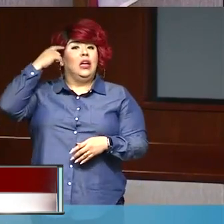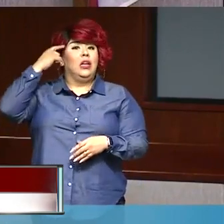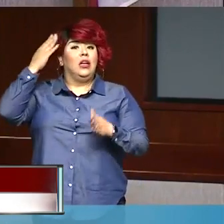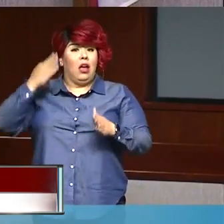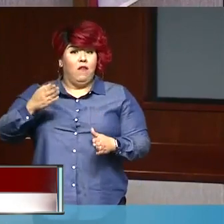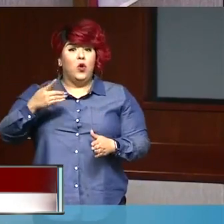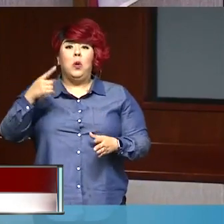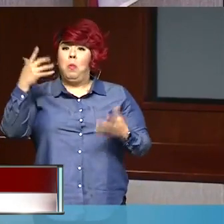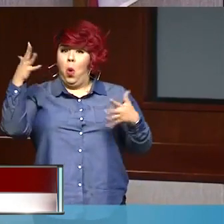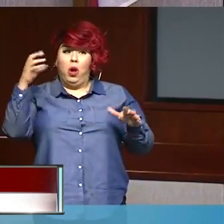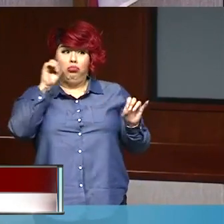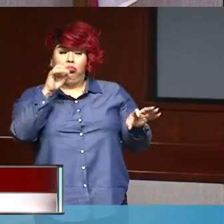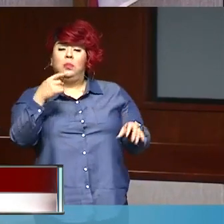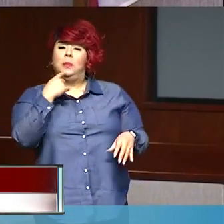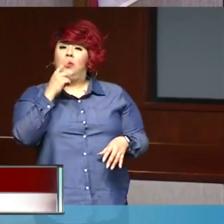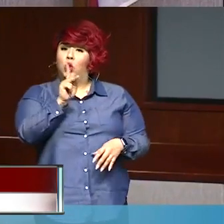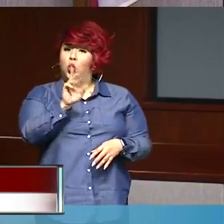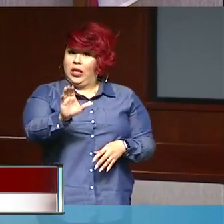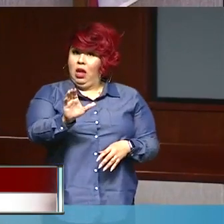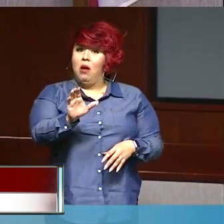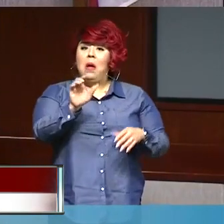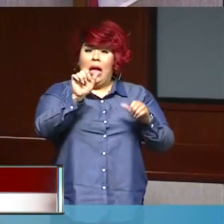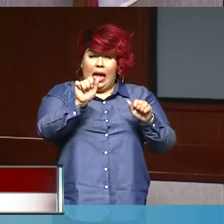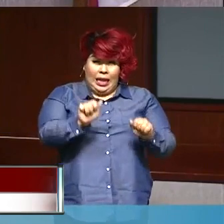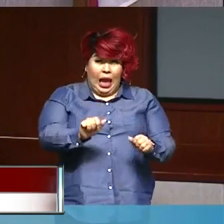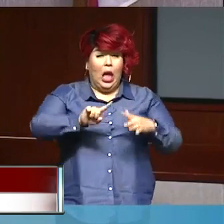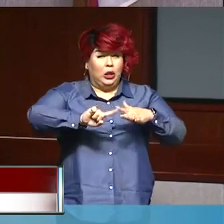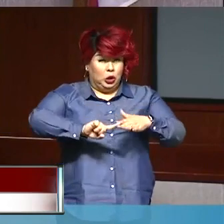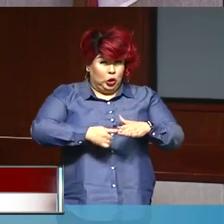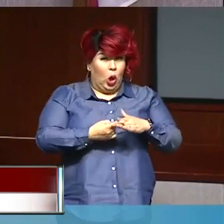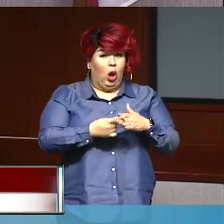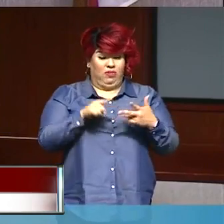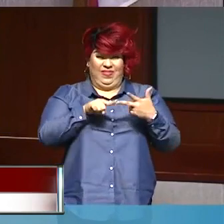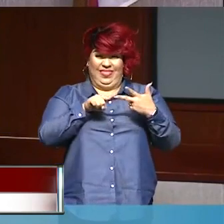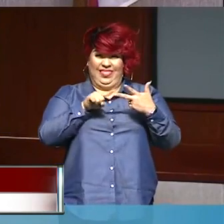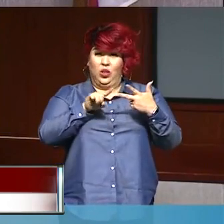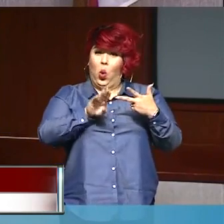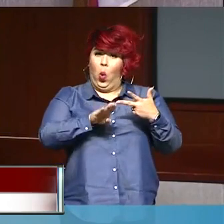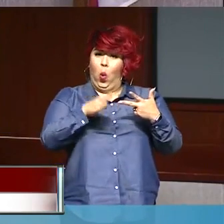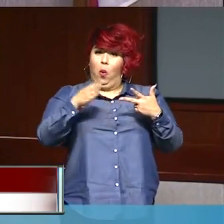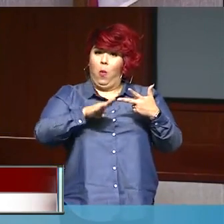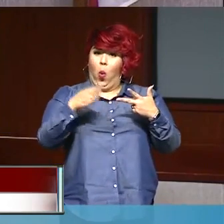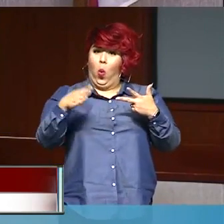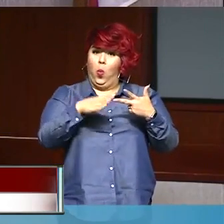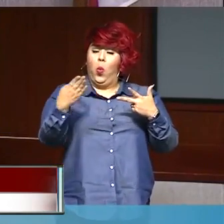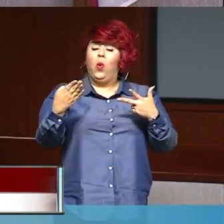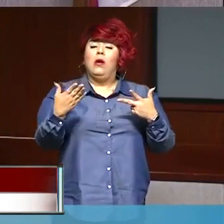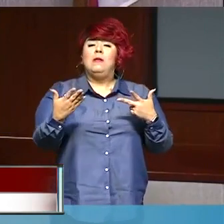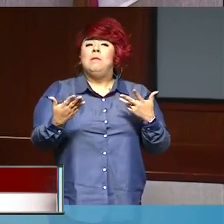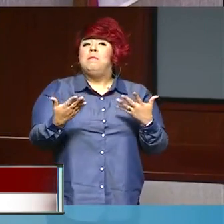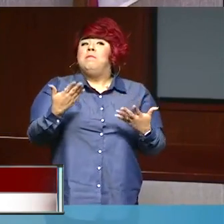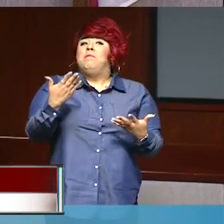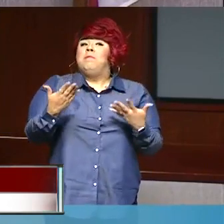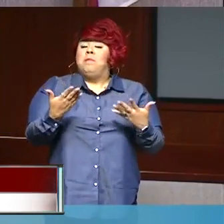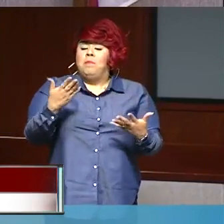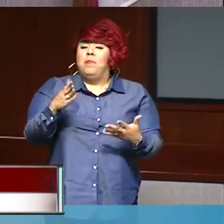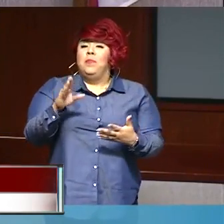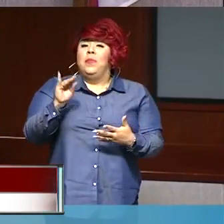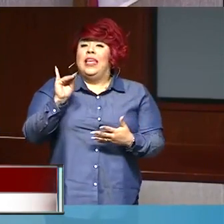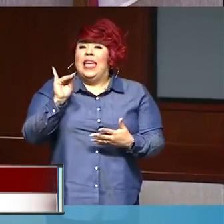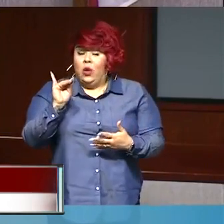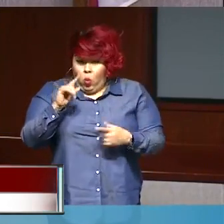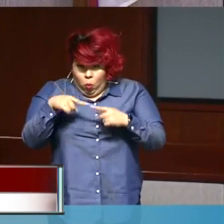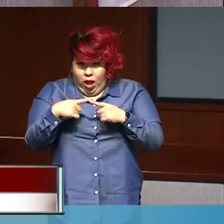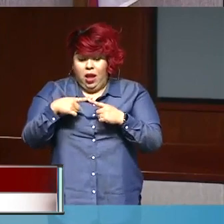Kern County to begin opening those businesses as soon as the state health